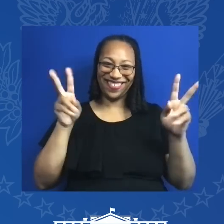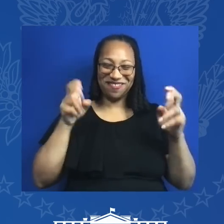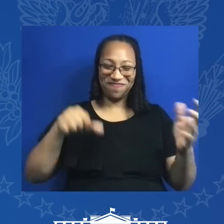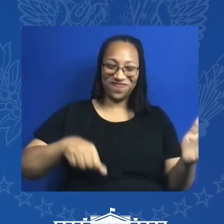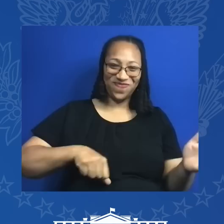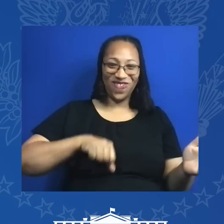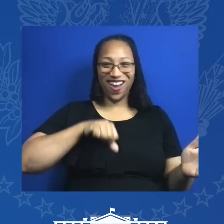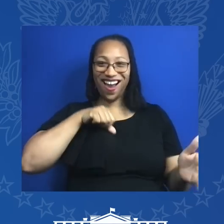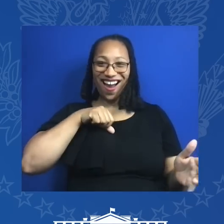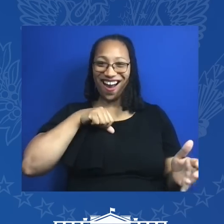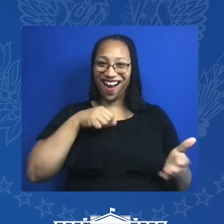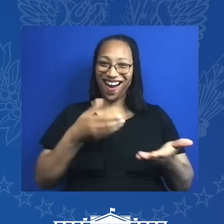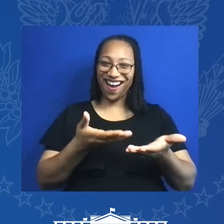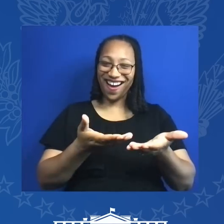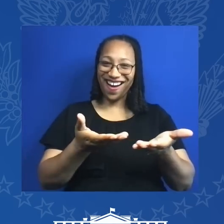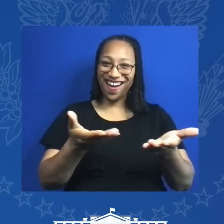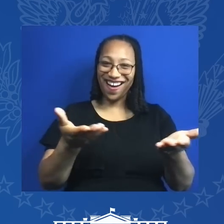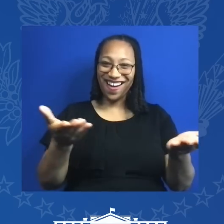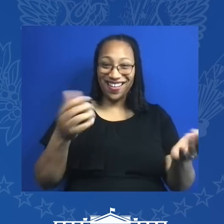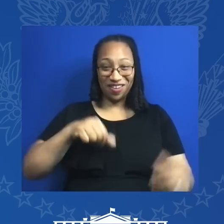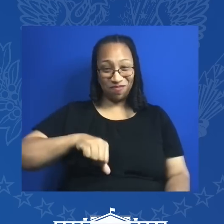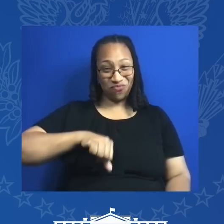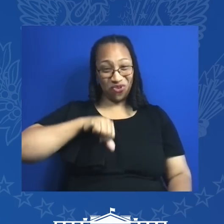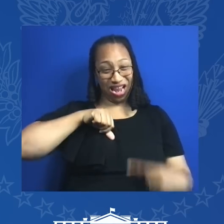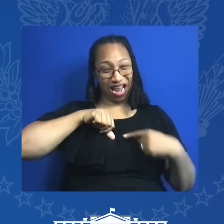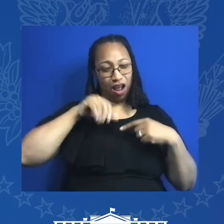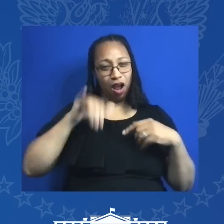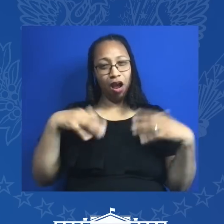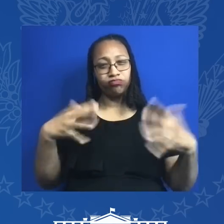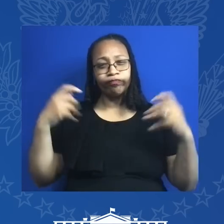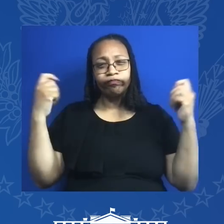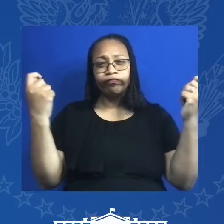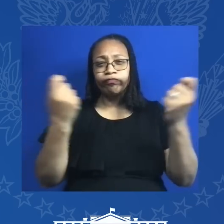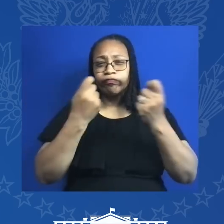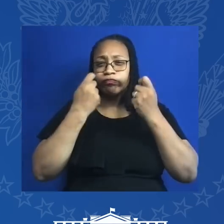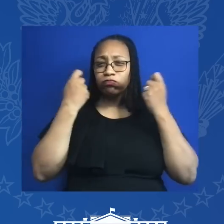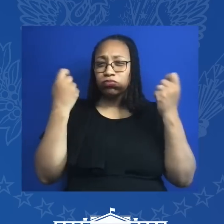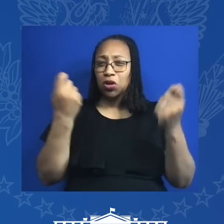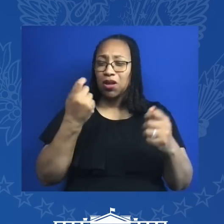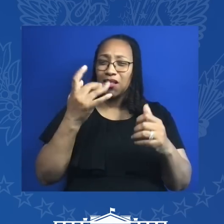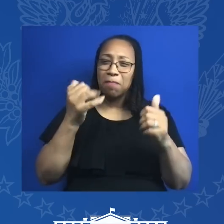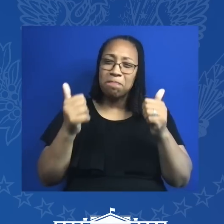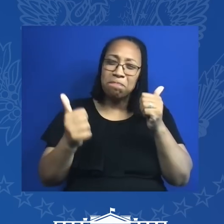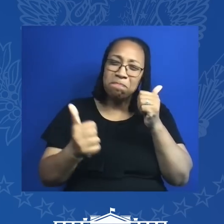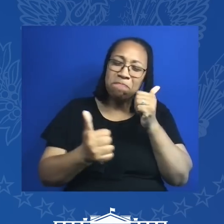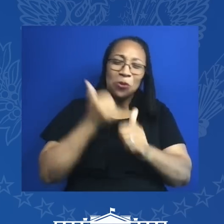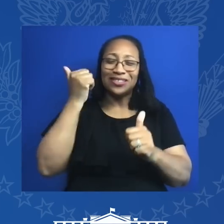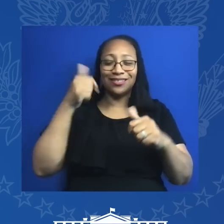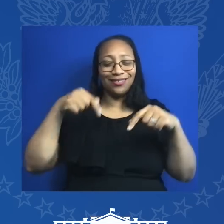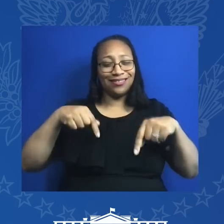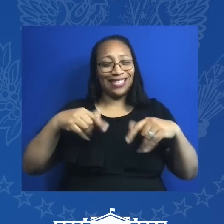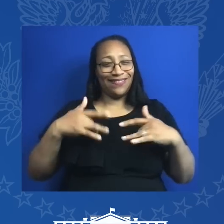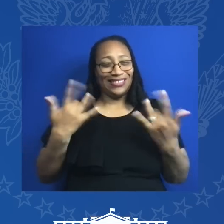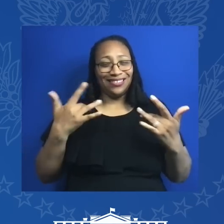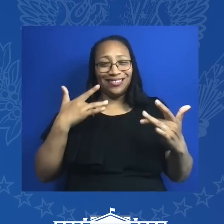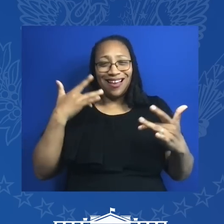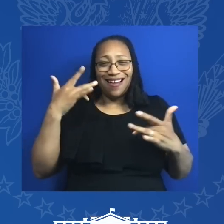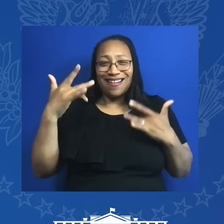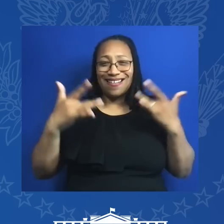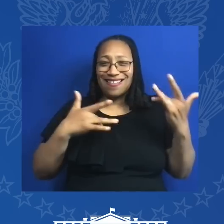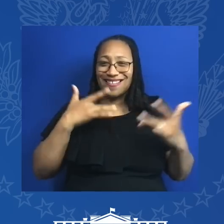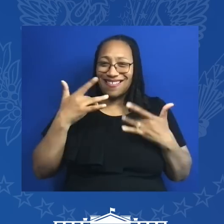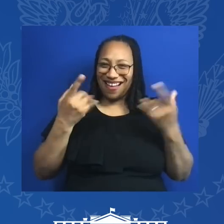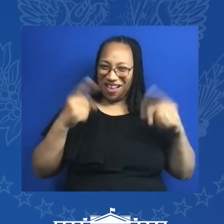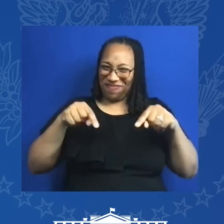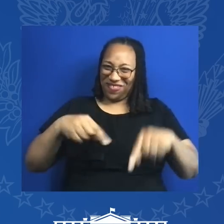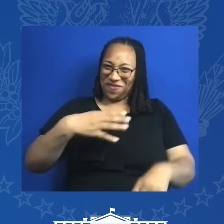The Pride celebration is always one of the most exciting events at the White House. But this year we wanted to do